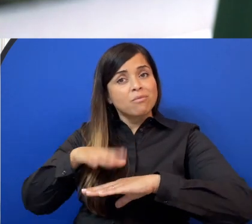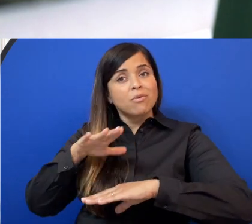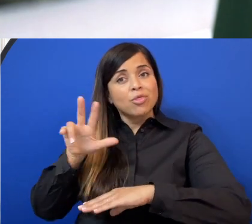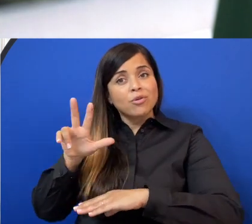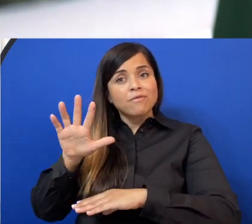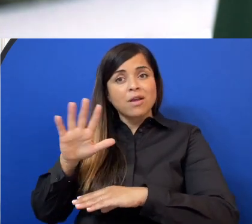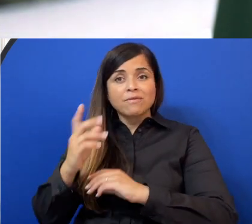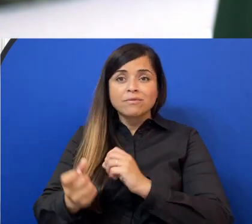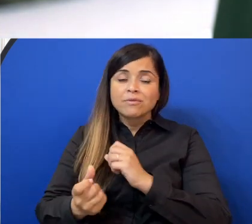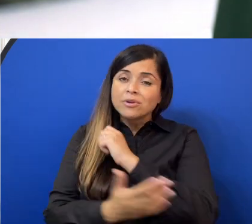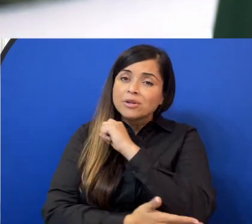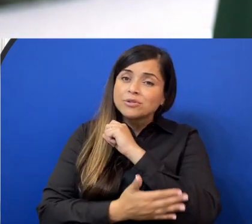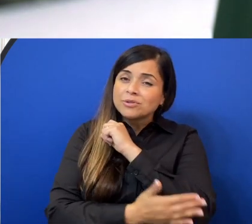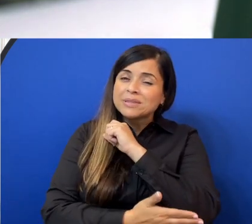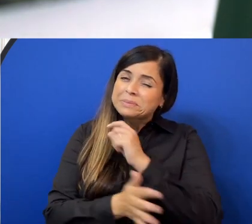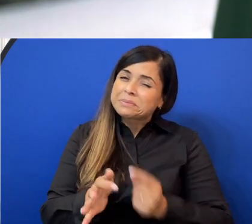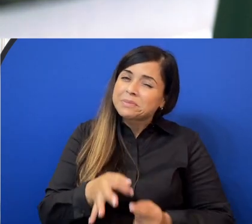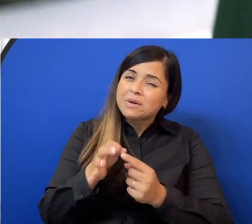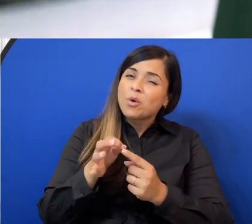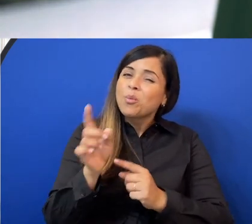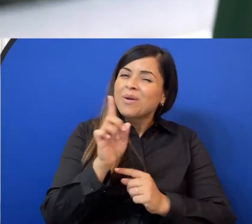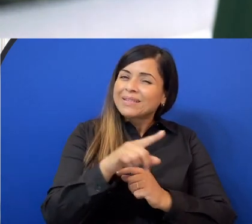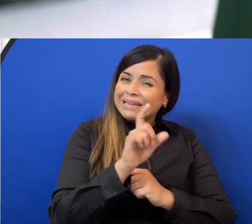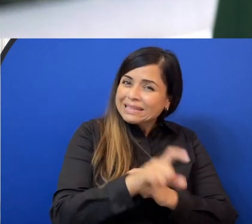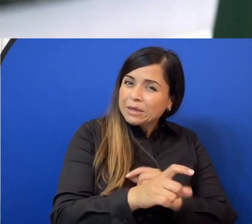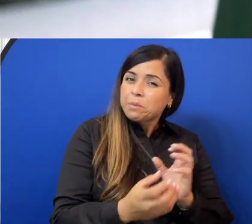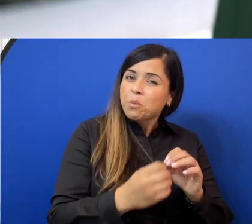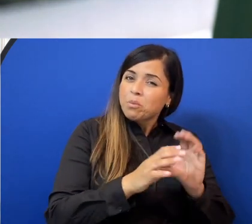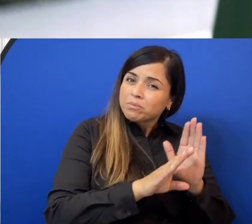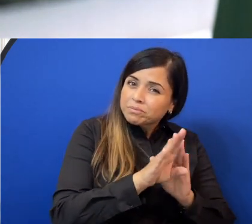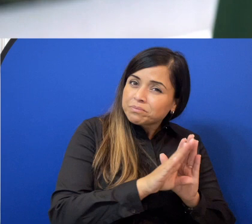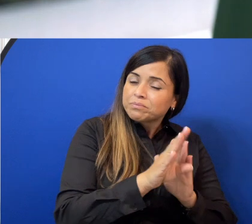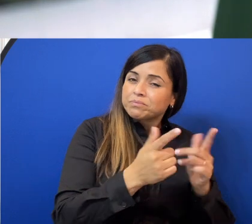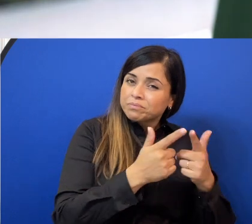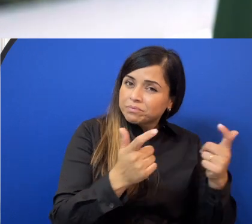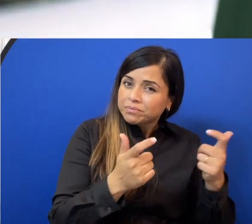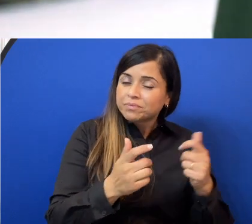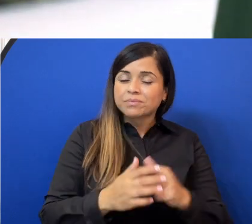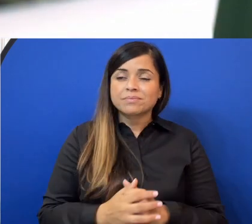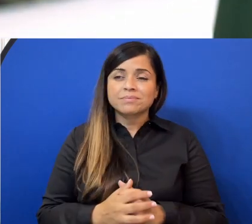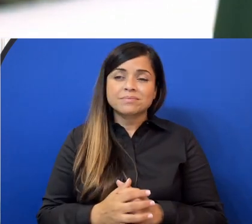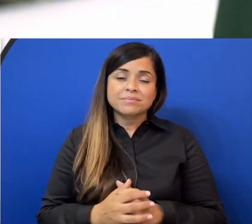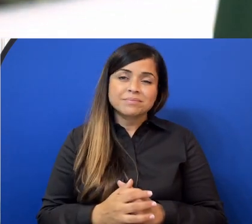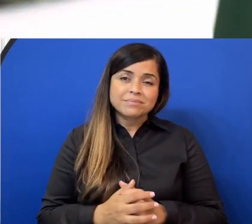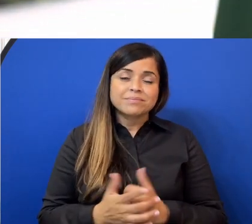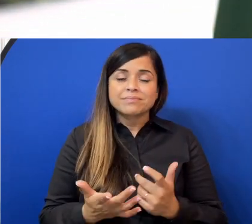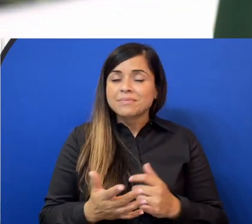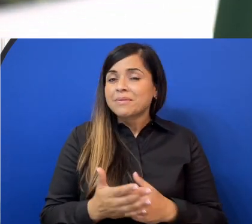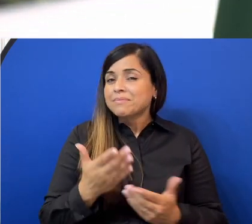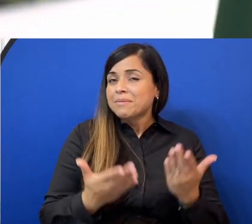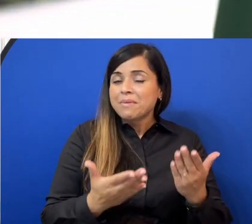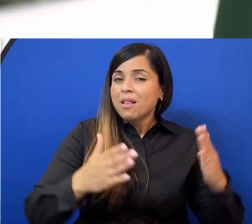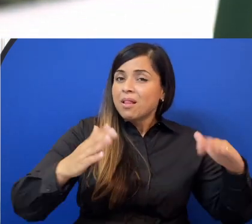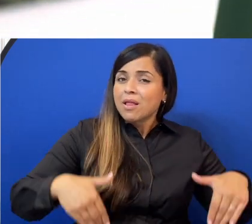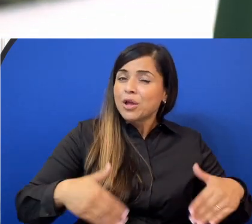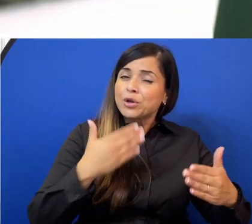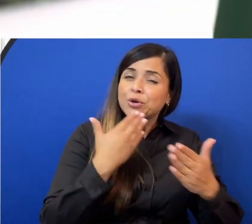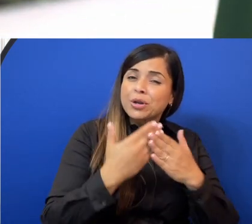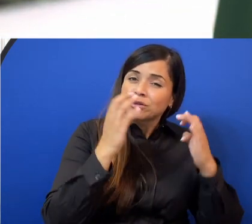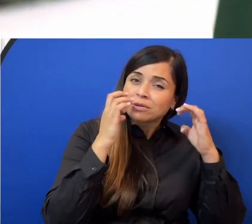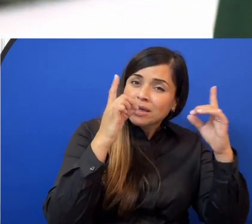so many of the fundamental opportunities taken for granted in the developed world are still lacking, such as quality